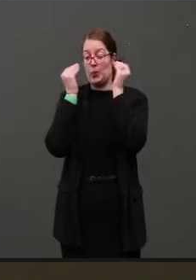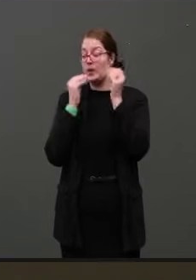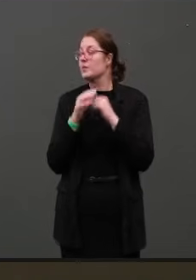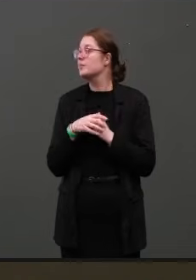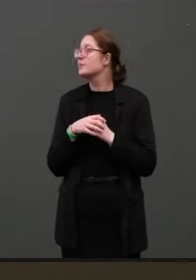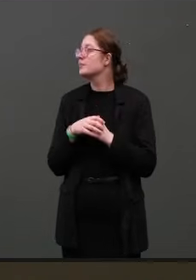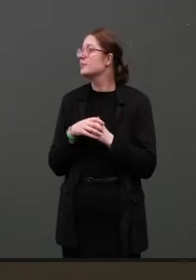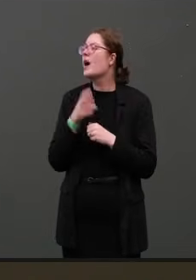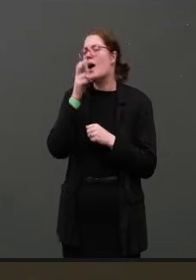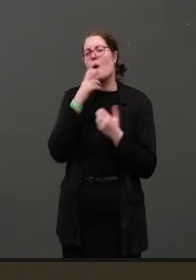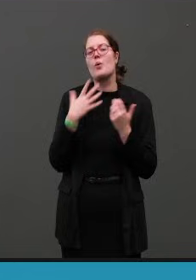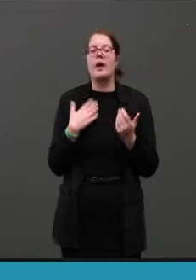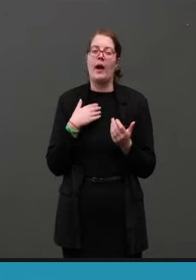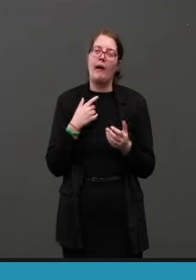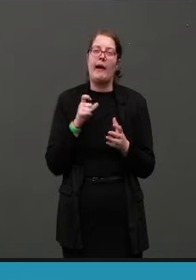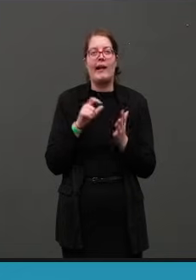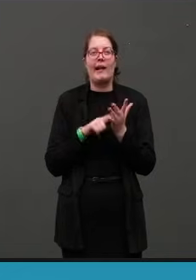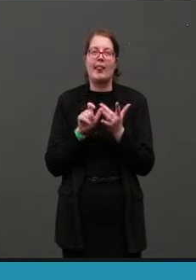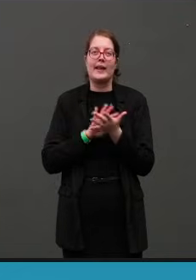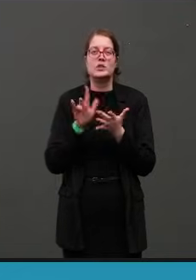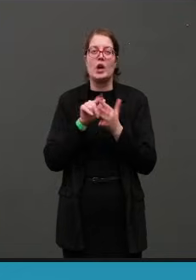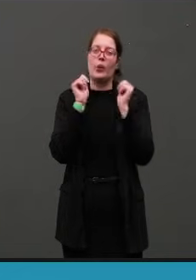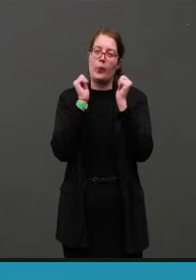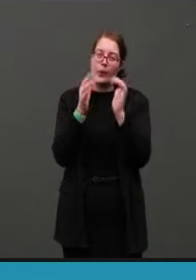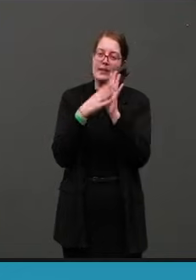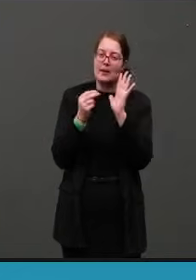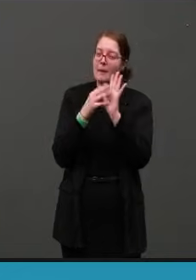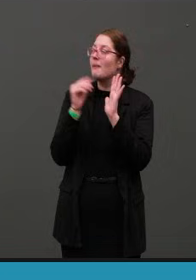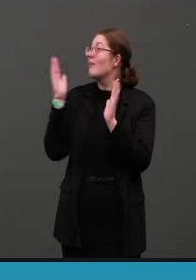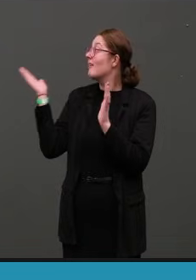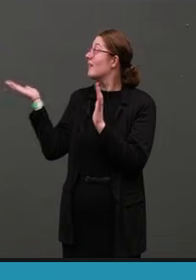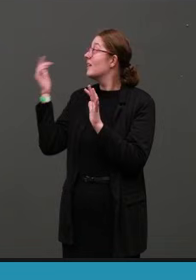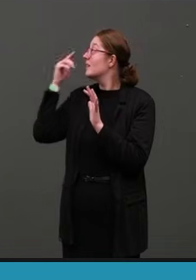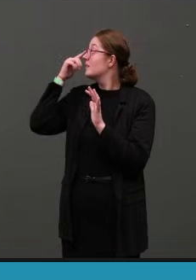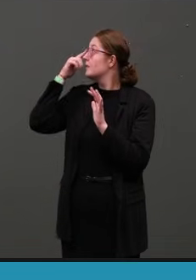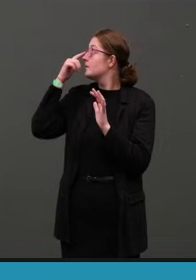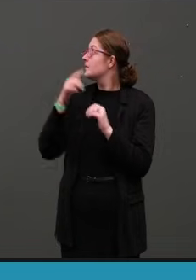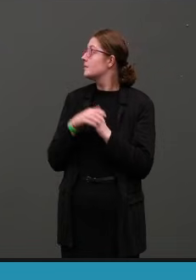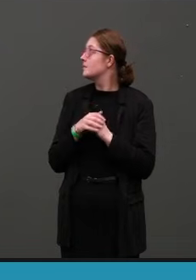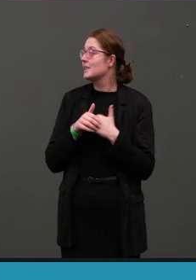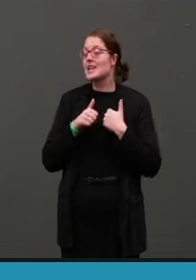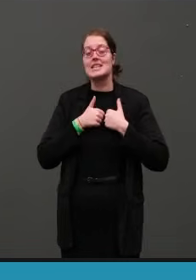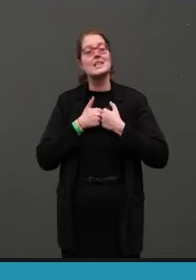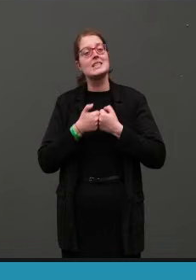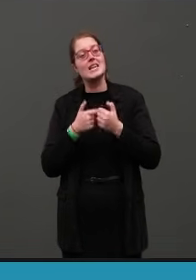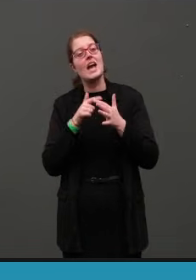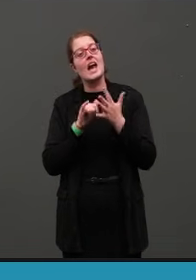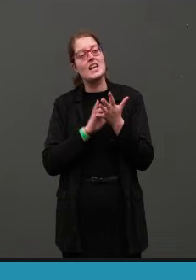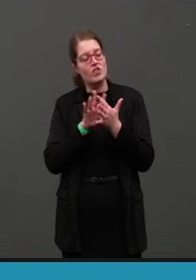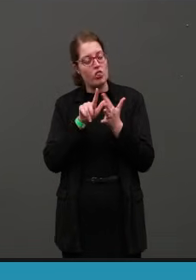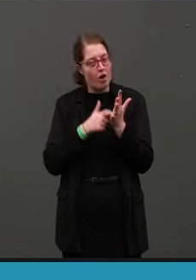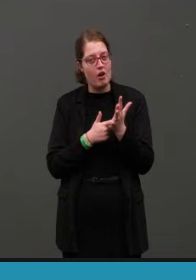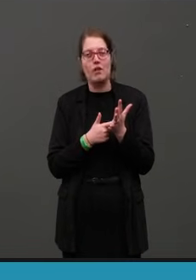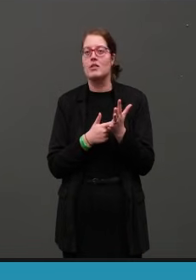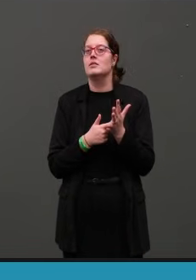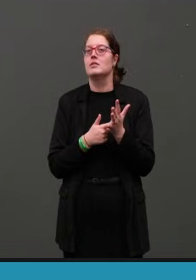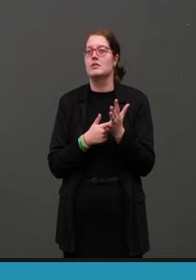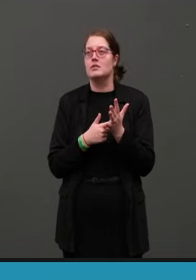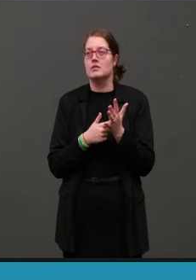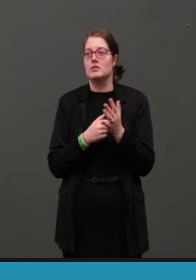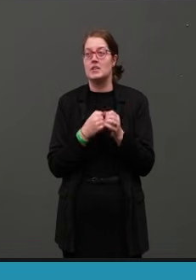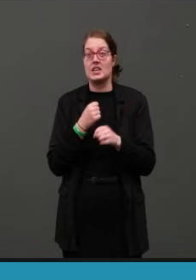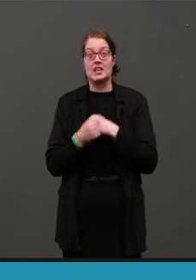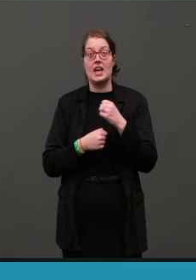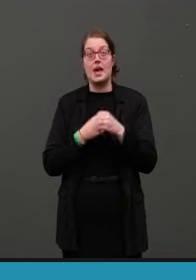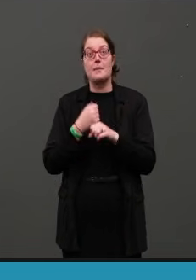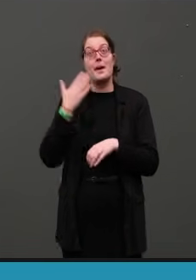cliche, but it is a classic example. Think of Dear Esther. That game did not grab people's imagination because